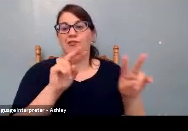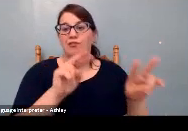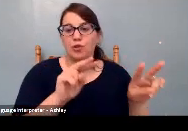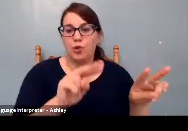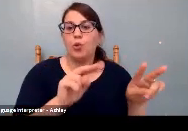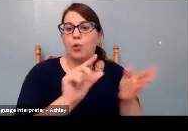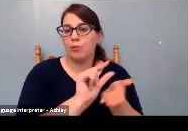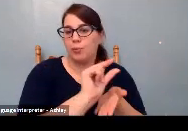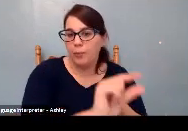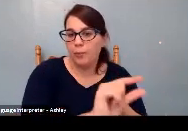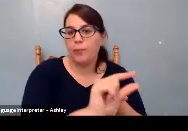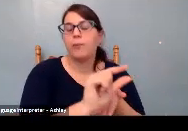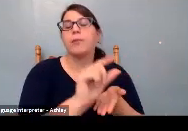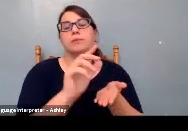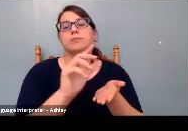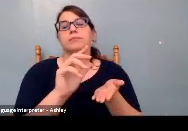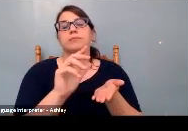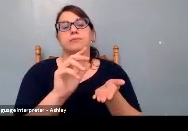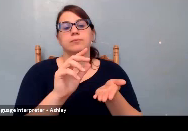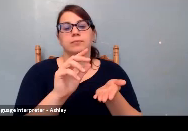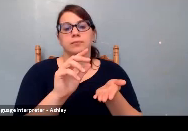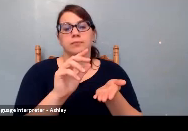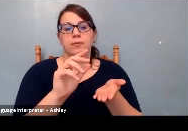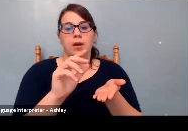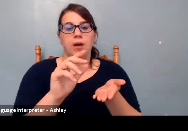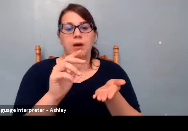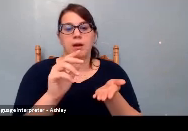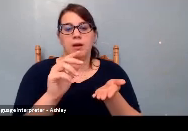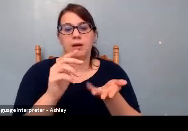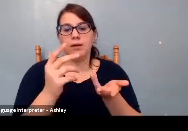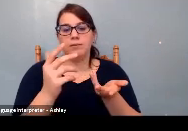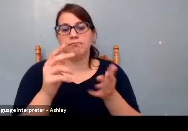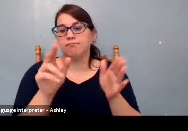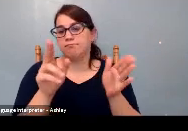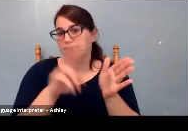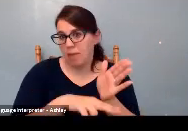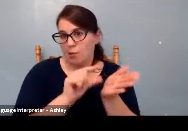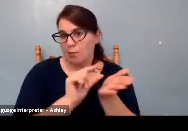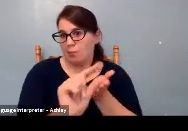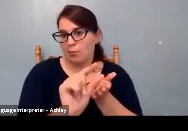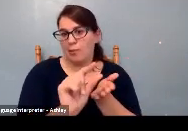paid out, then the West Virginia Estate Recovery actually kicks in.